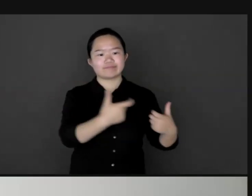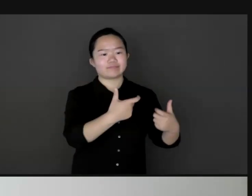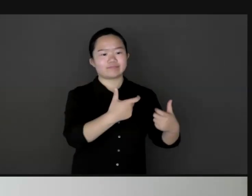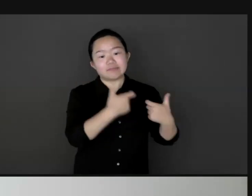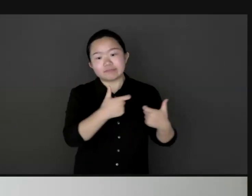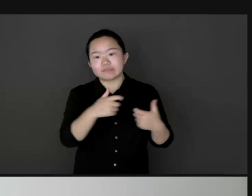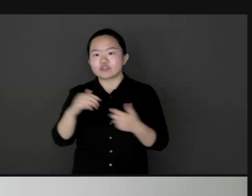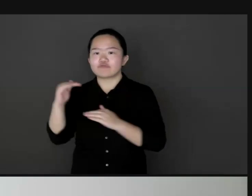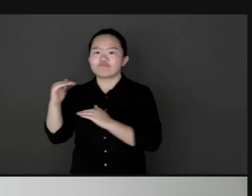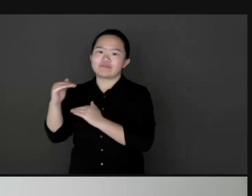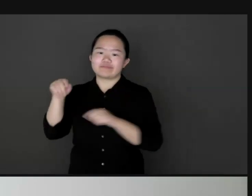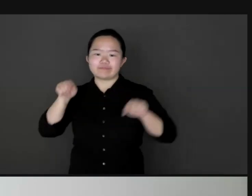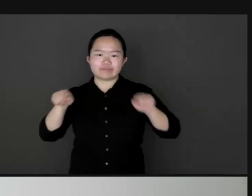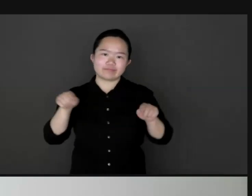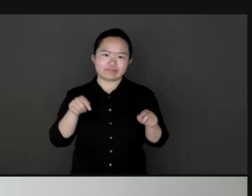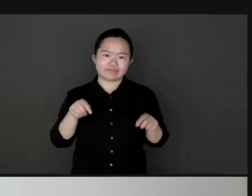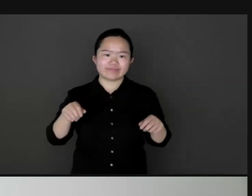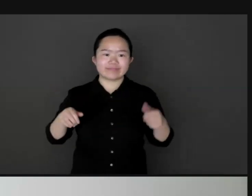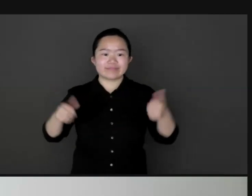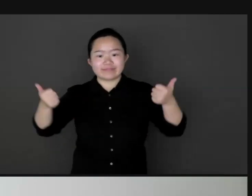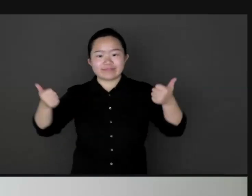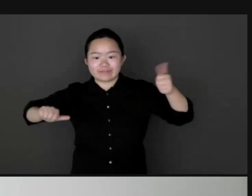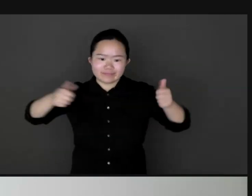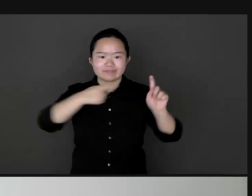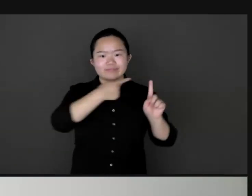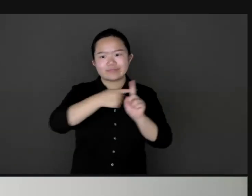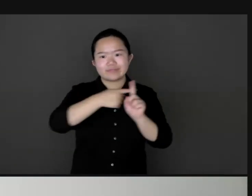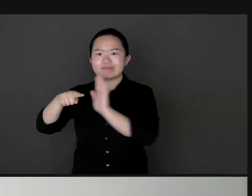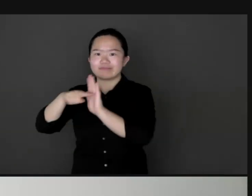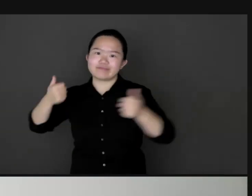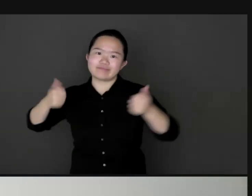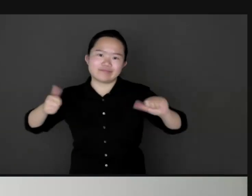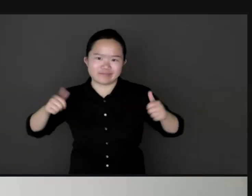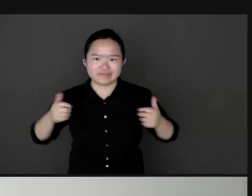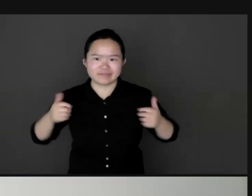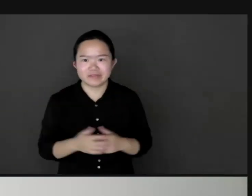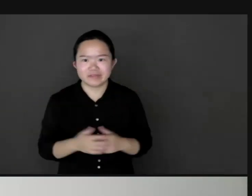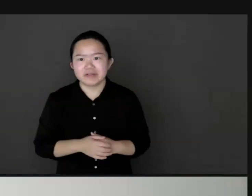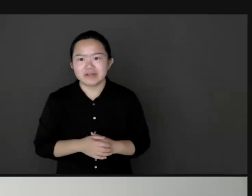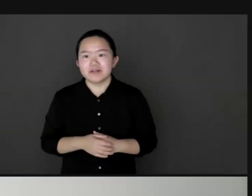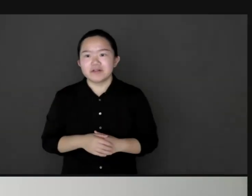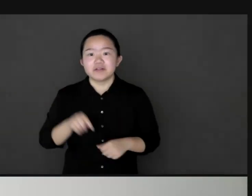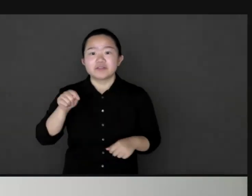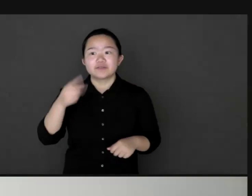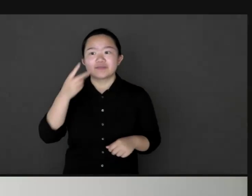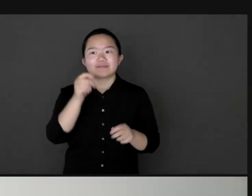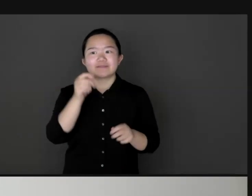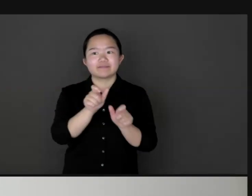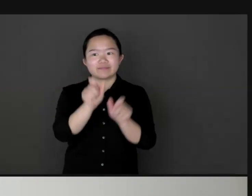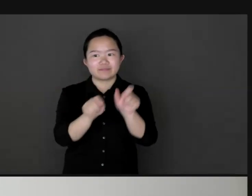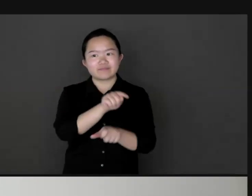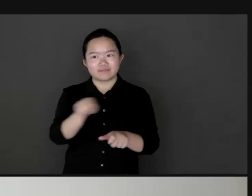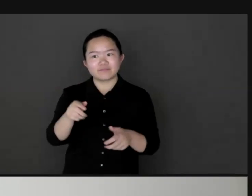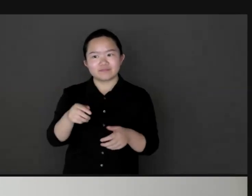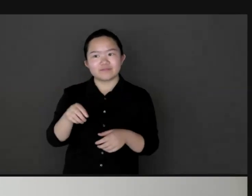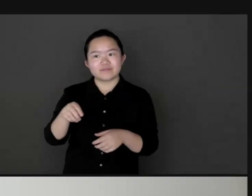more alternatives. With an app, and if it's not working in an app, yeah, it's not working. And with the website, you have like